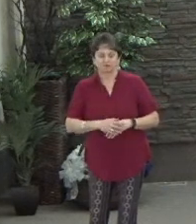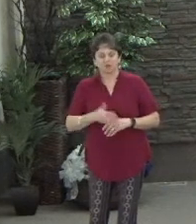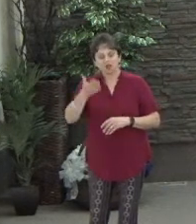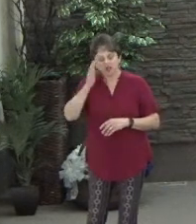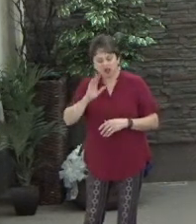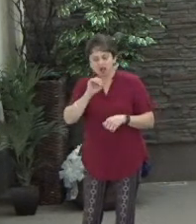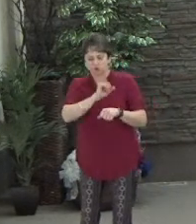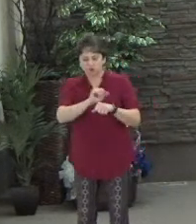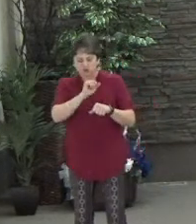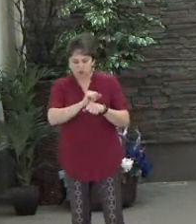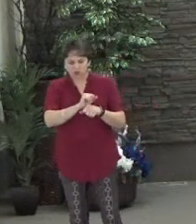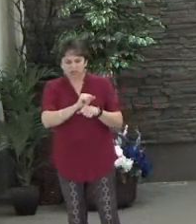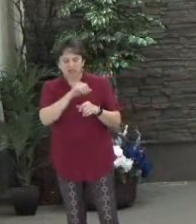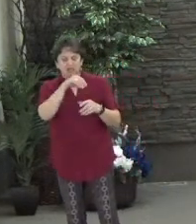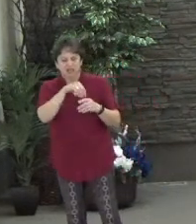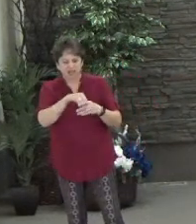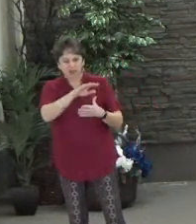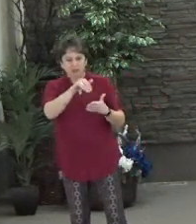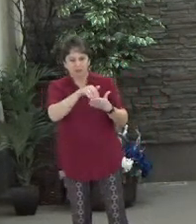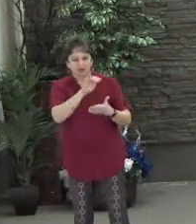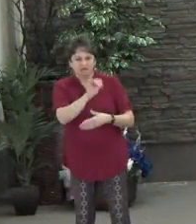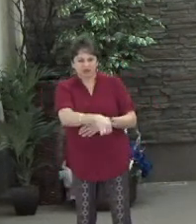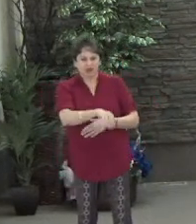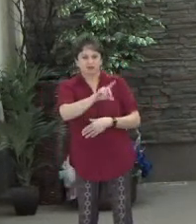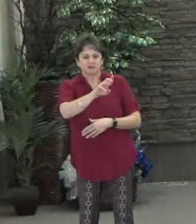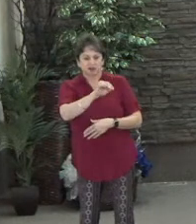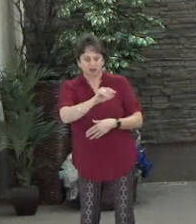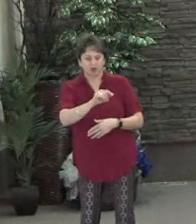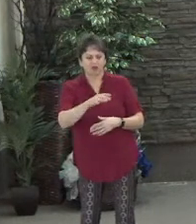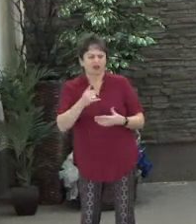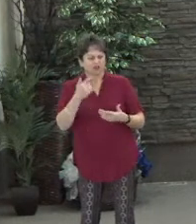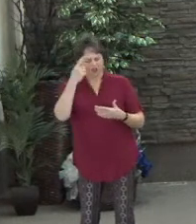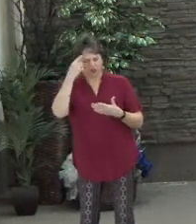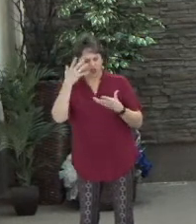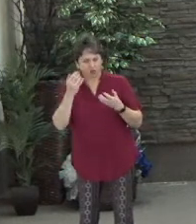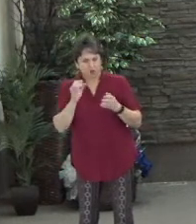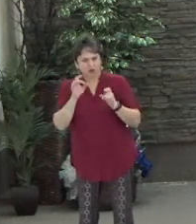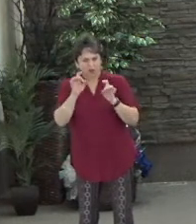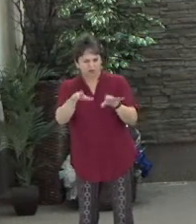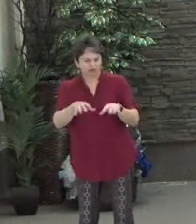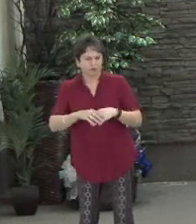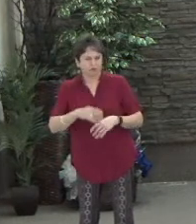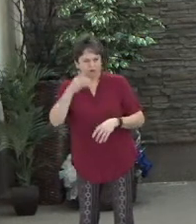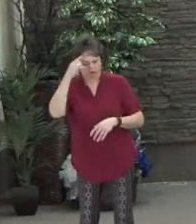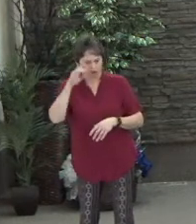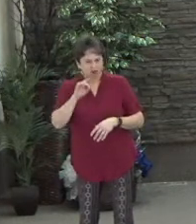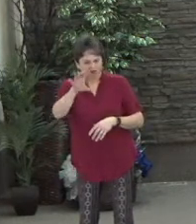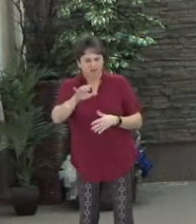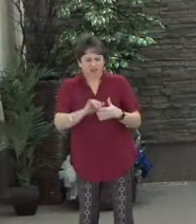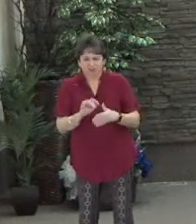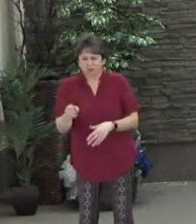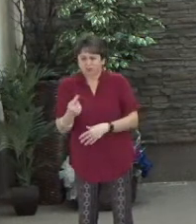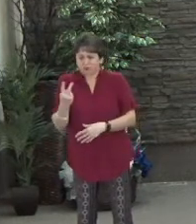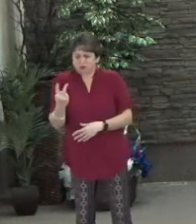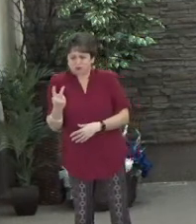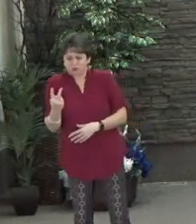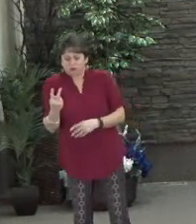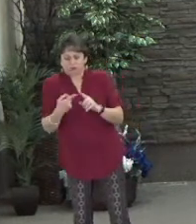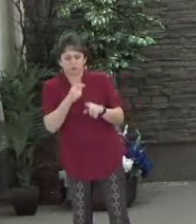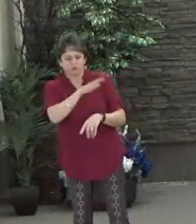God was at work in the middle of that dump. And here's the thought I want to give you. That's just two of the